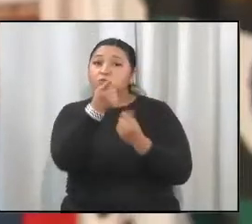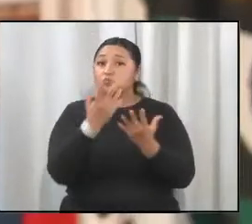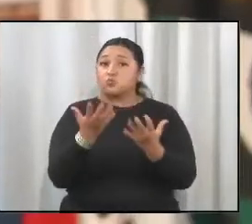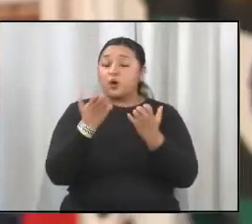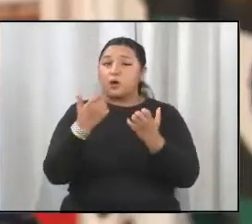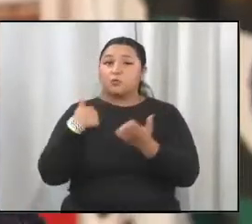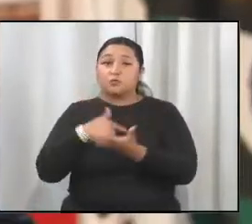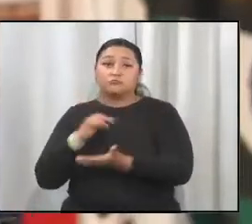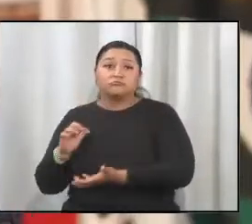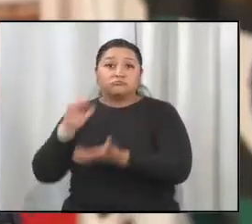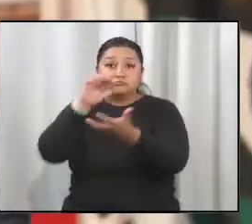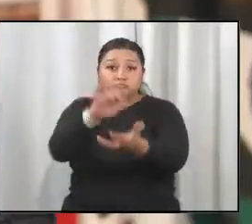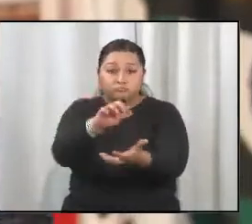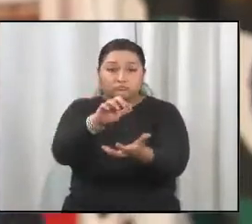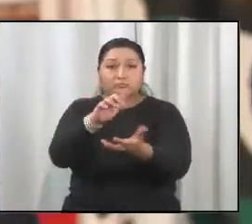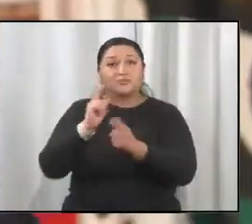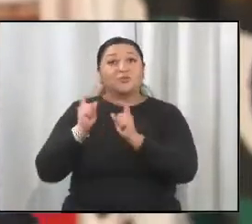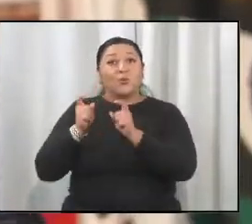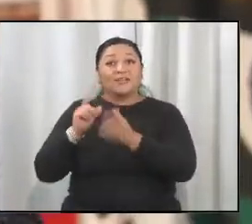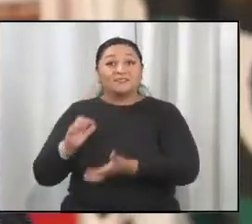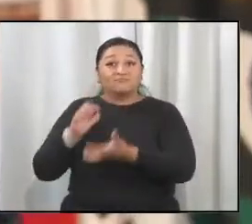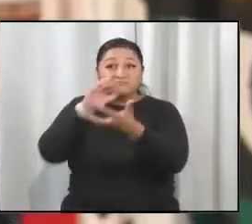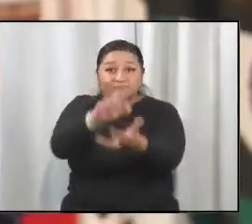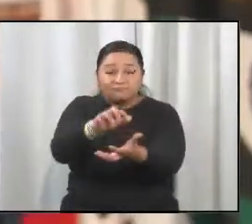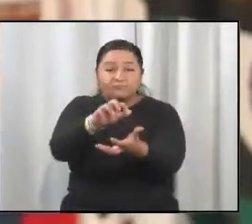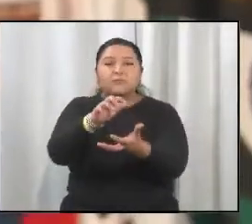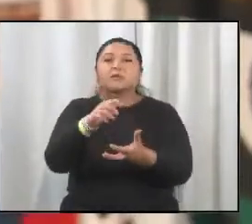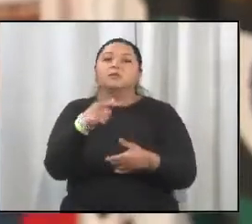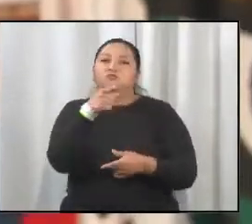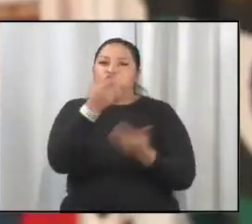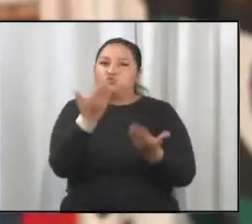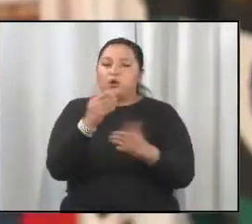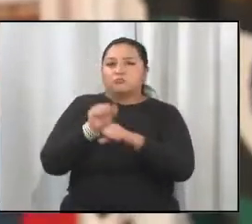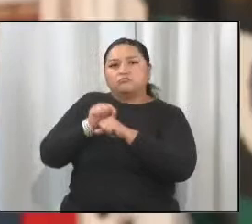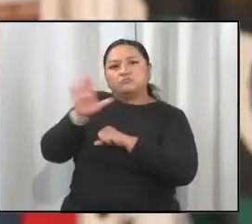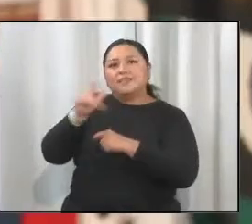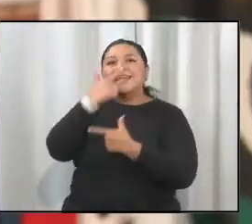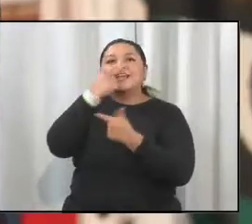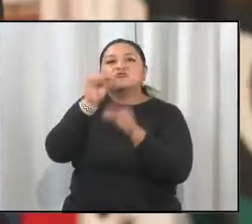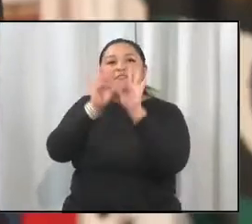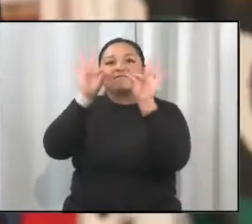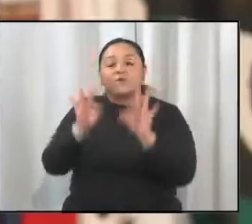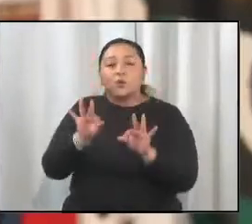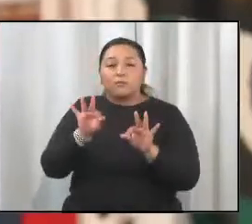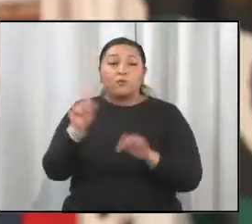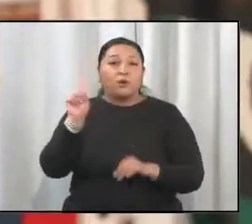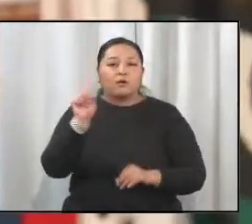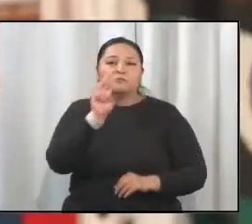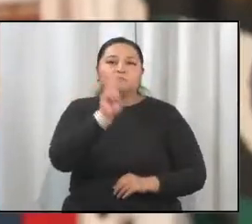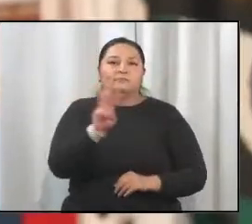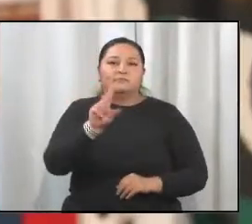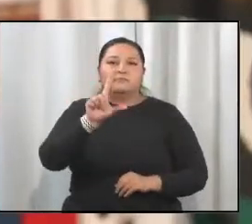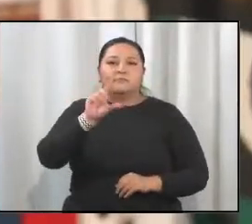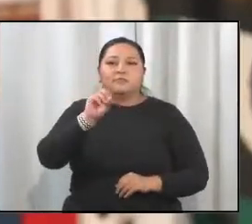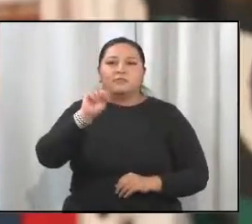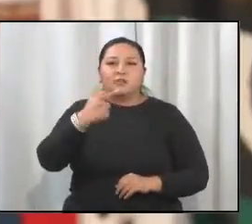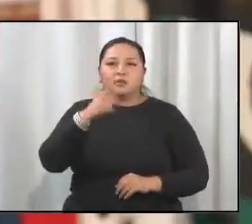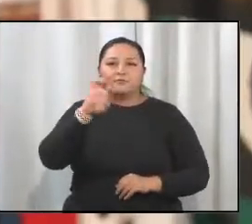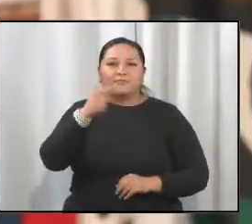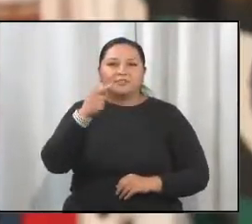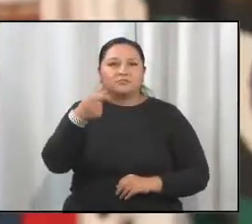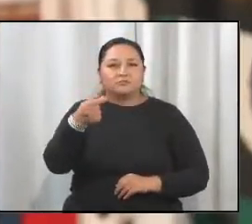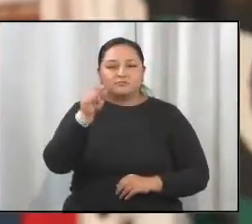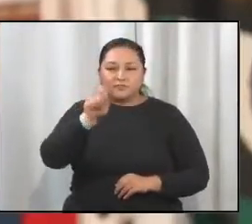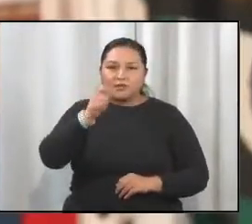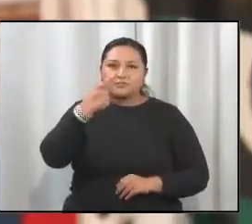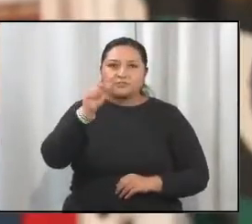of the items donated, we encourage you to submit an interest form. You can find it at longbeach.gov/homelessness. Just click the tab